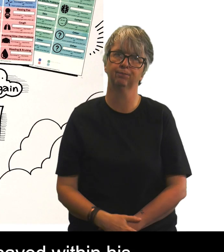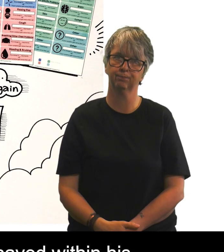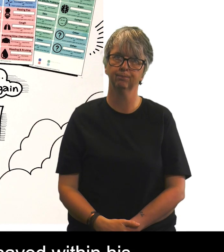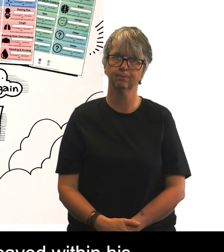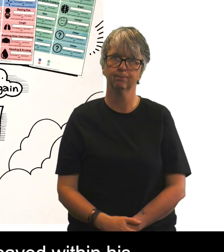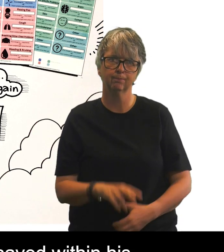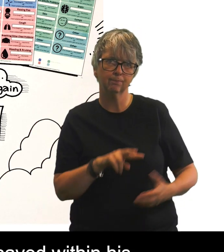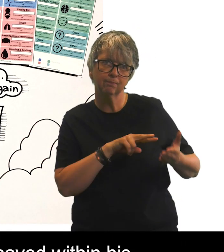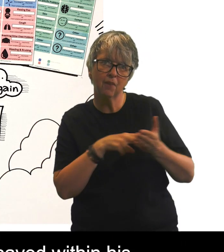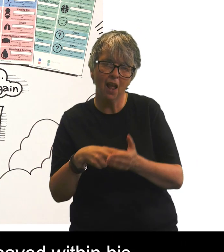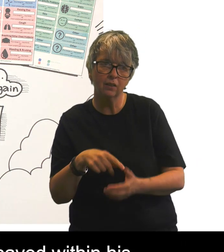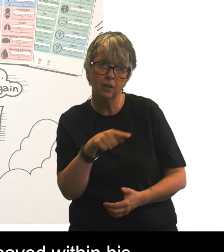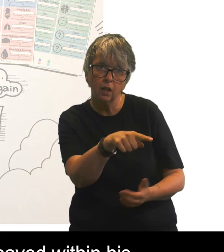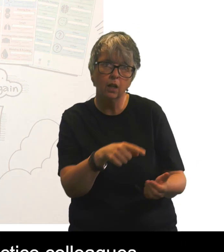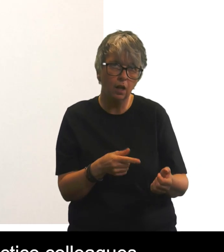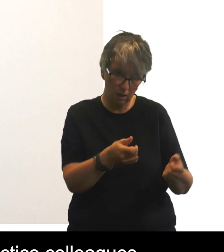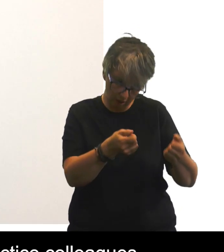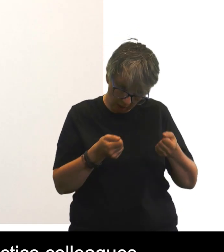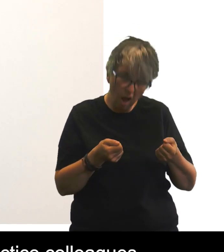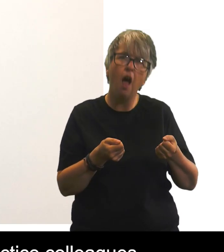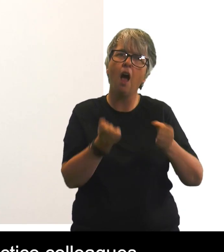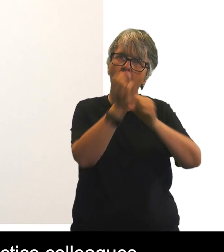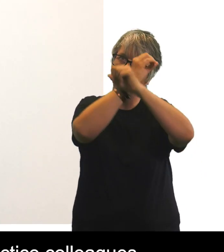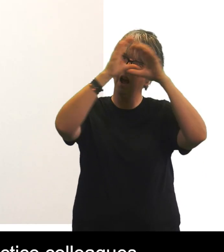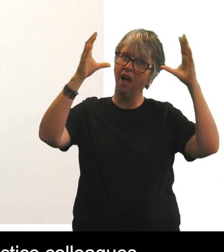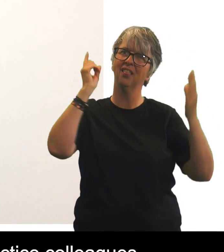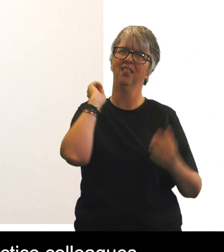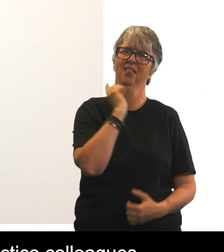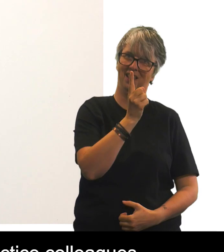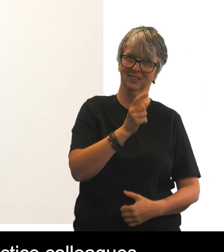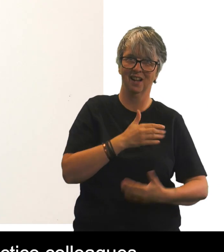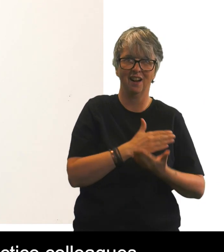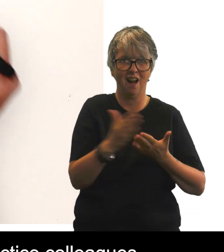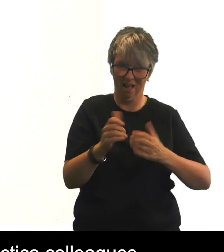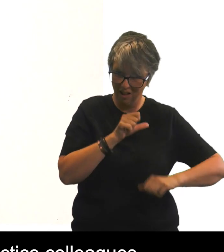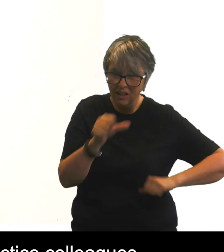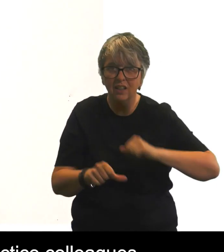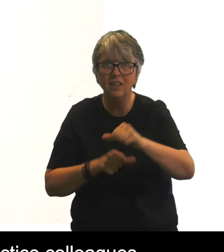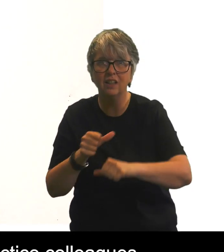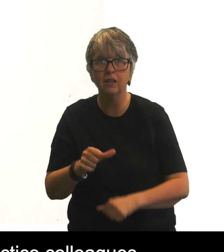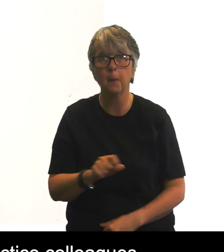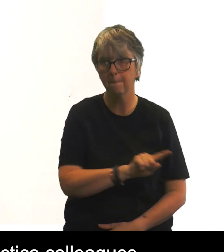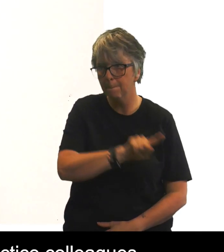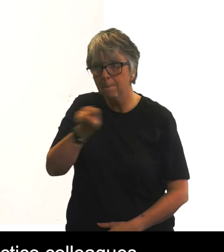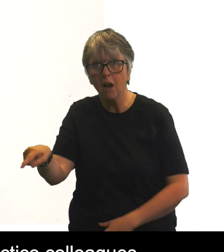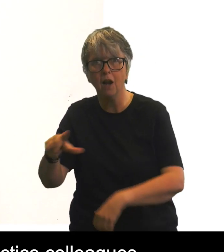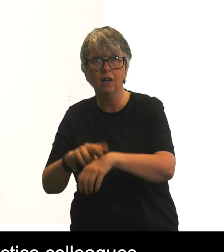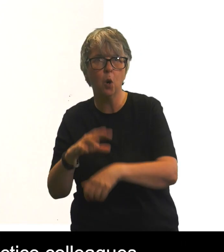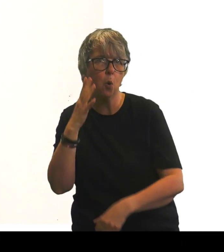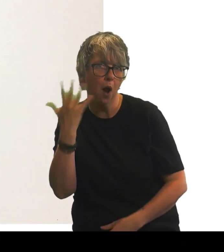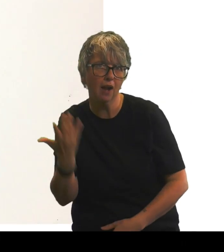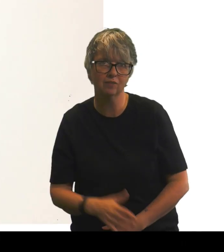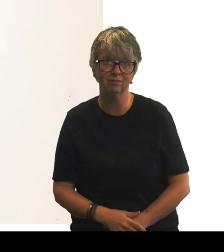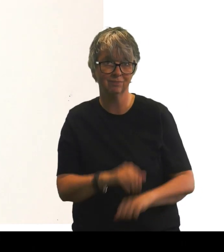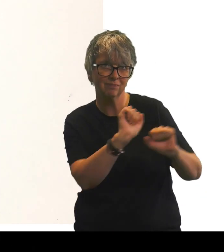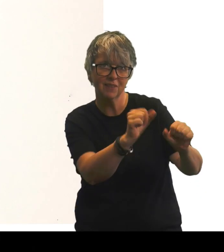record, it is available for other doctors, nurse practitioners and other practice colleagues to access if he does book a return appointment.